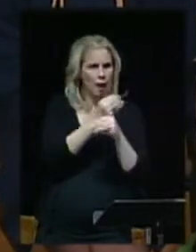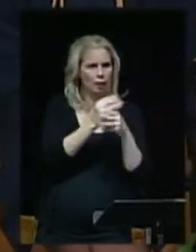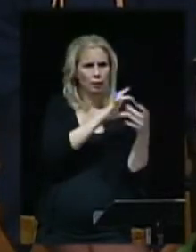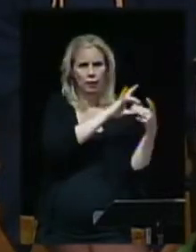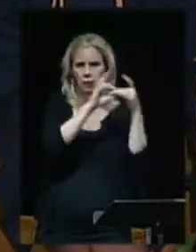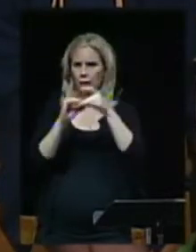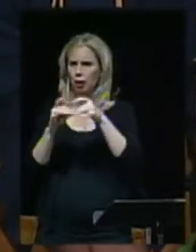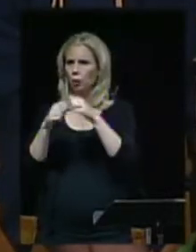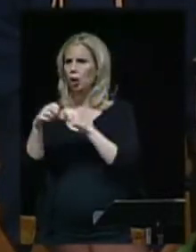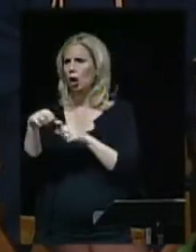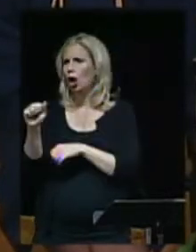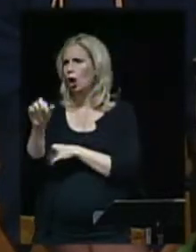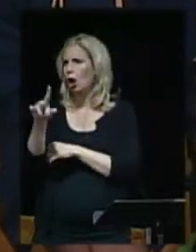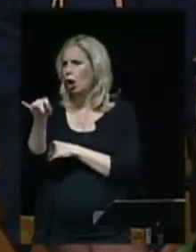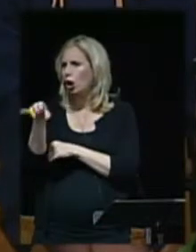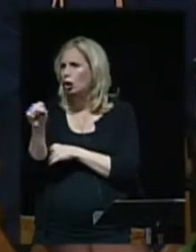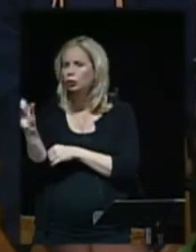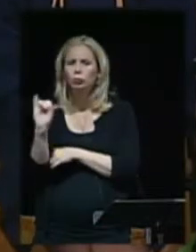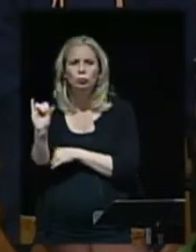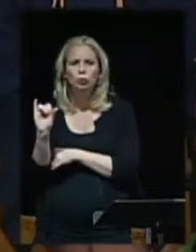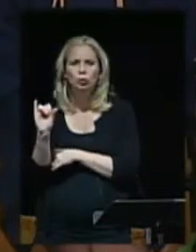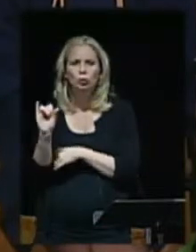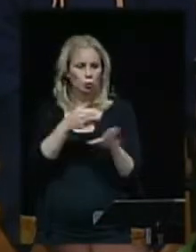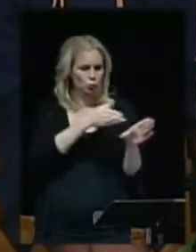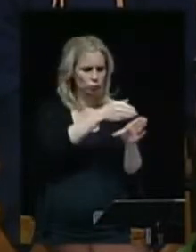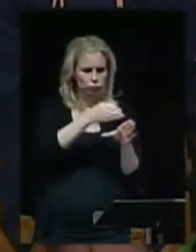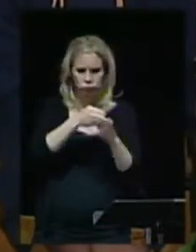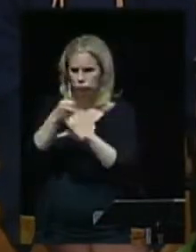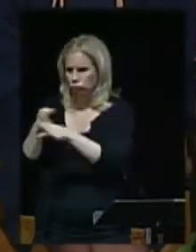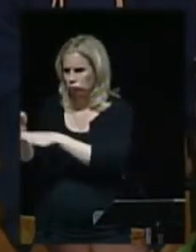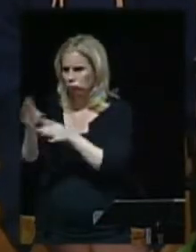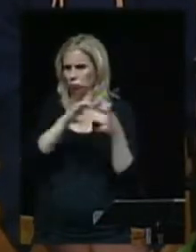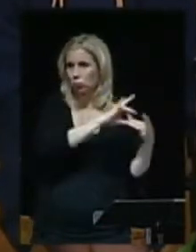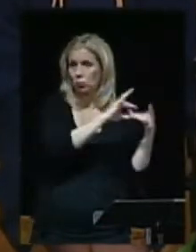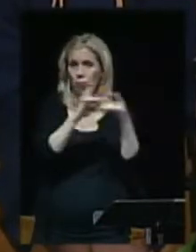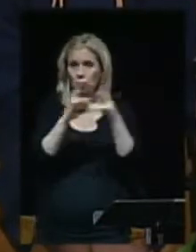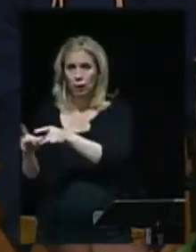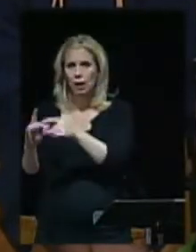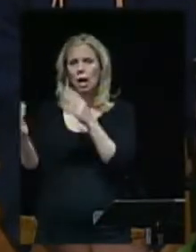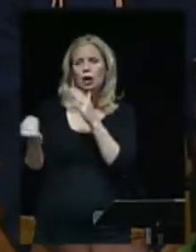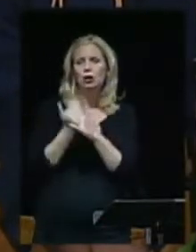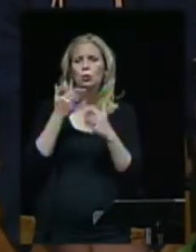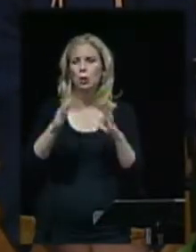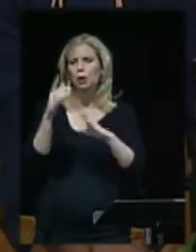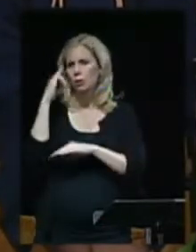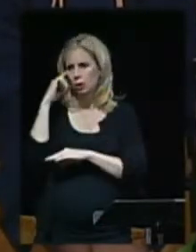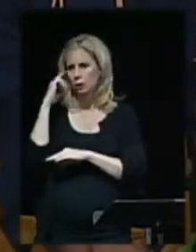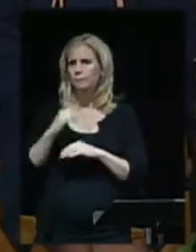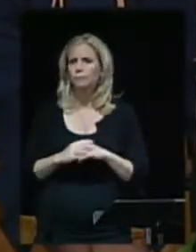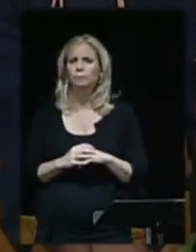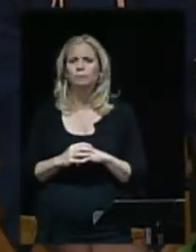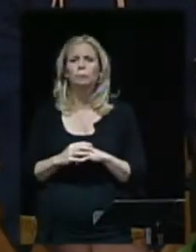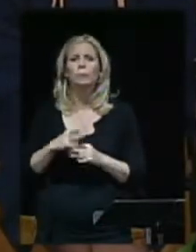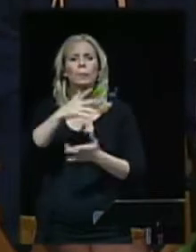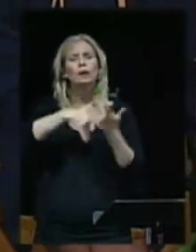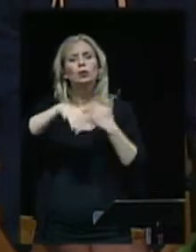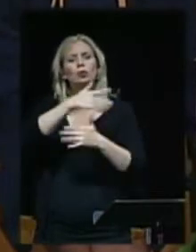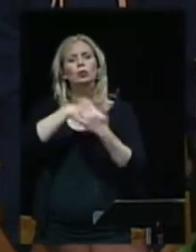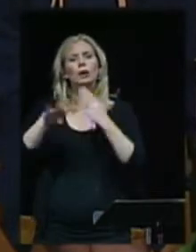This collaboration across disciplines is the cornerstone to new breakthrough thinking and knowledge. Social and behavioral